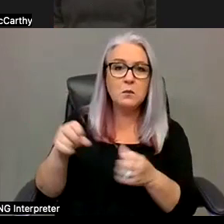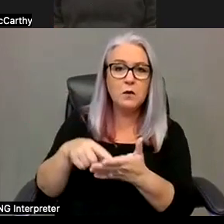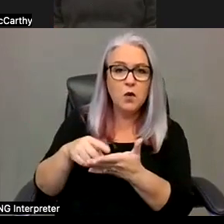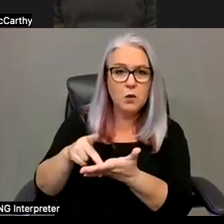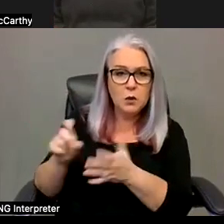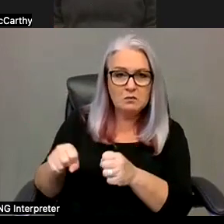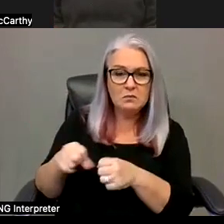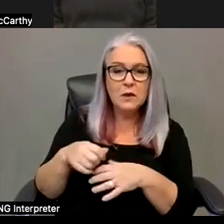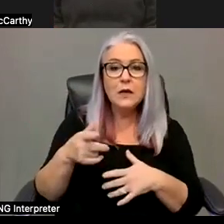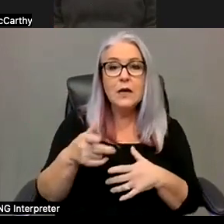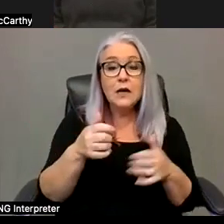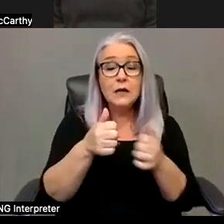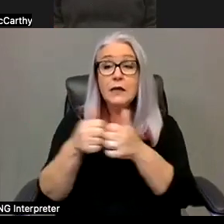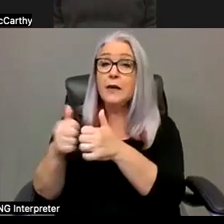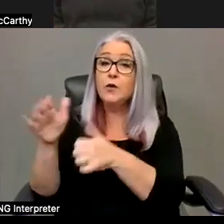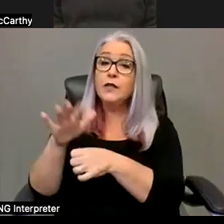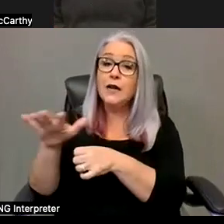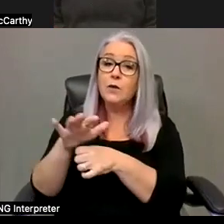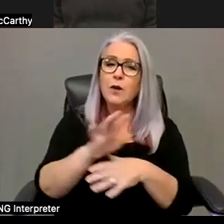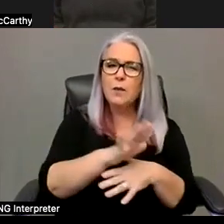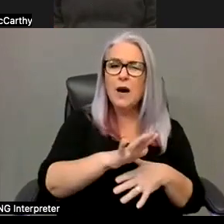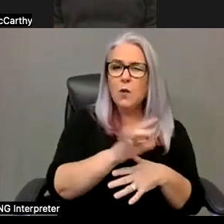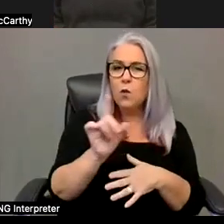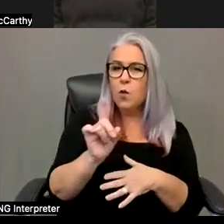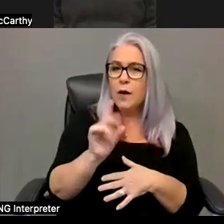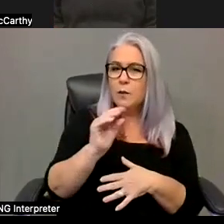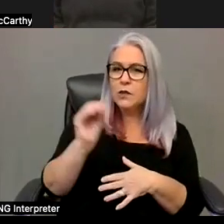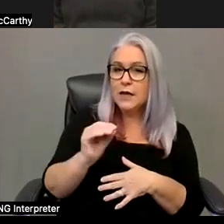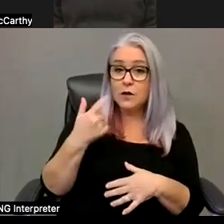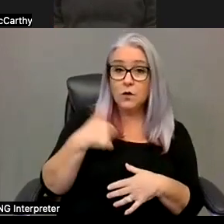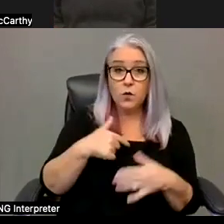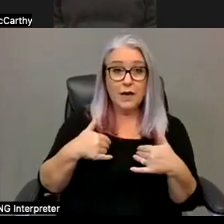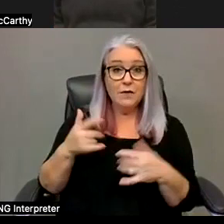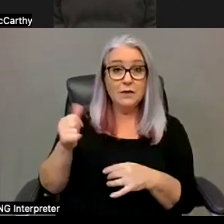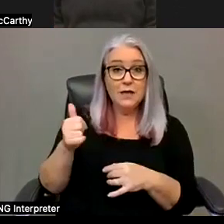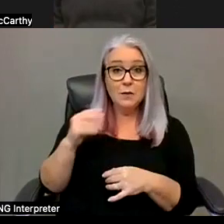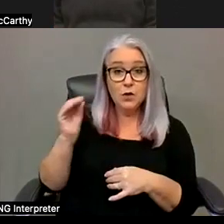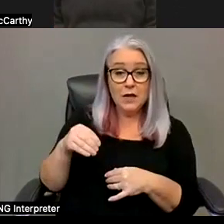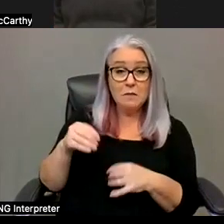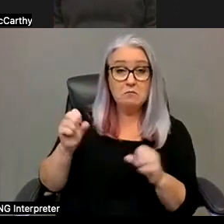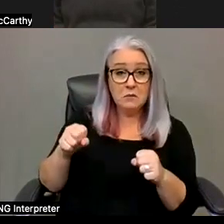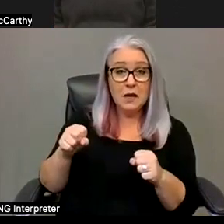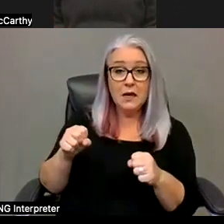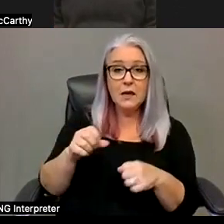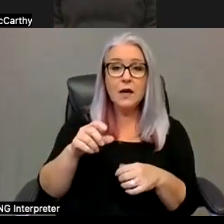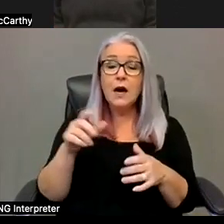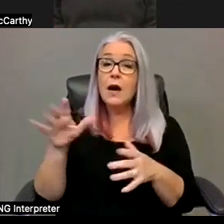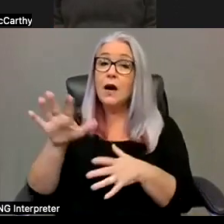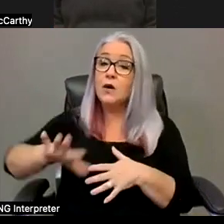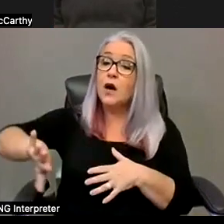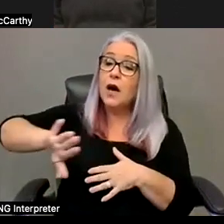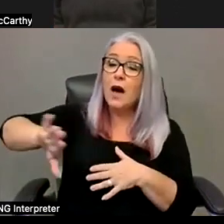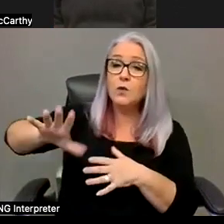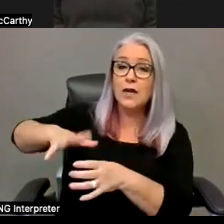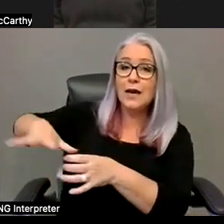neighboring Rivertowns hover around 1%. So as we have 10% affordable housing, our neighbors are only 1%. So